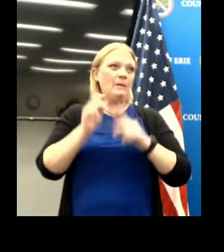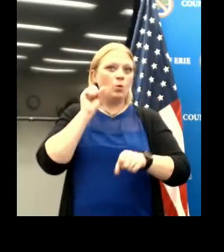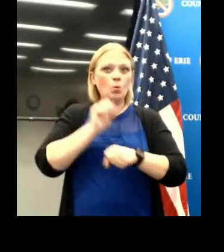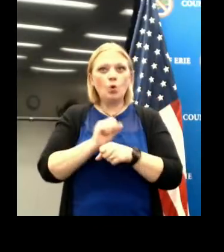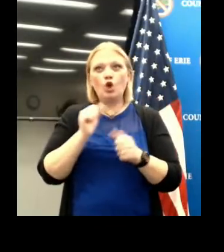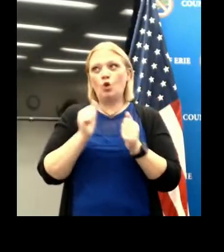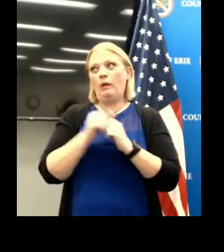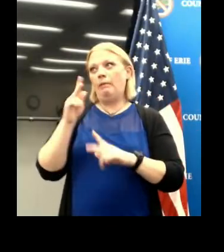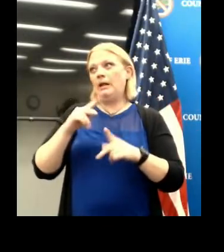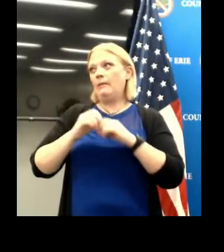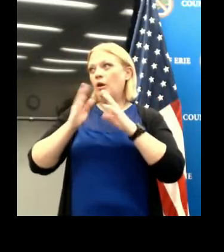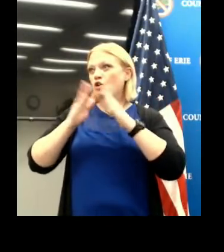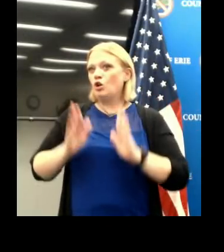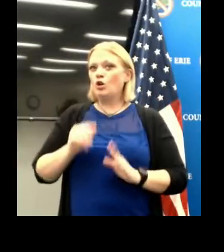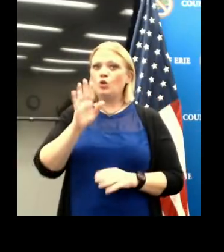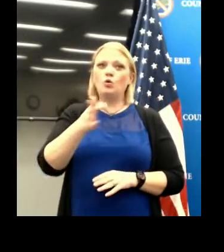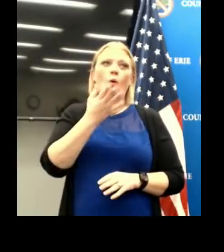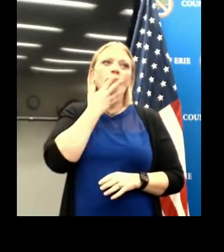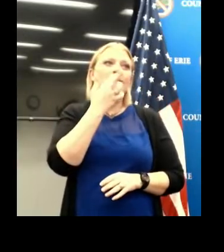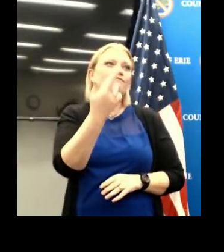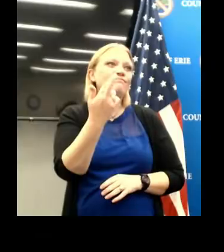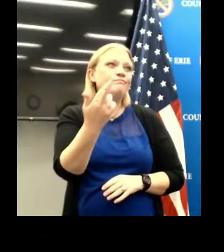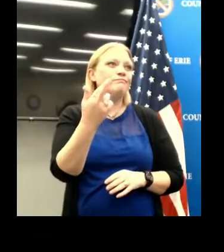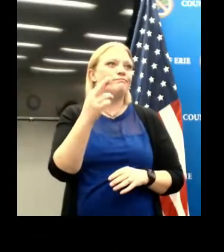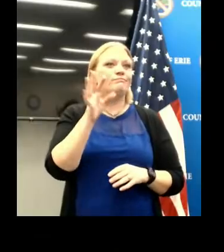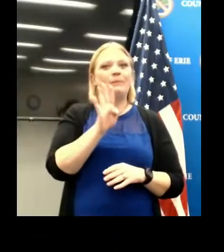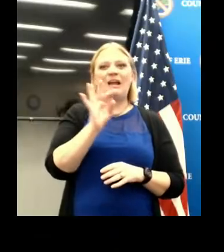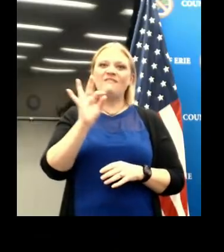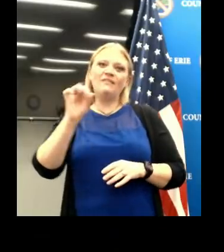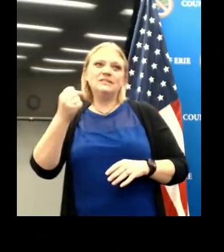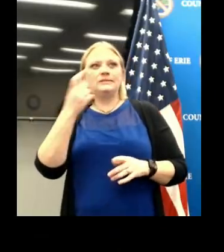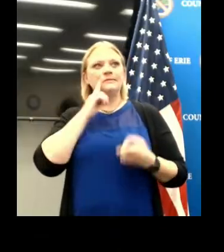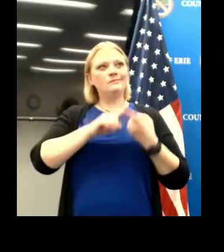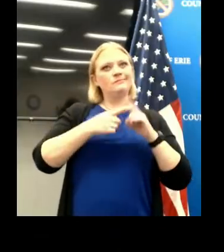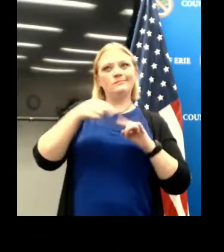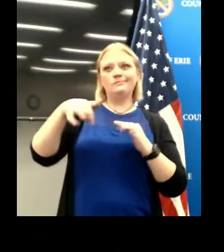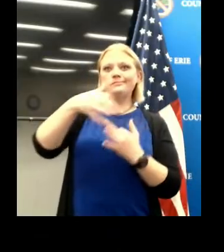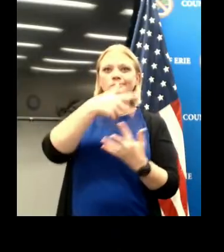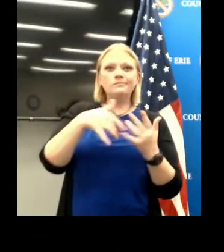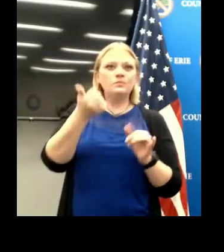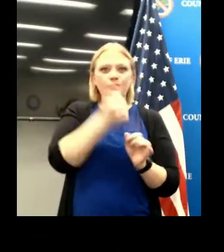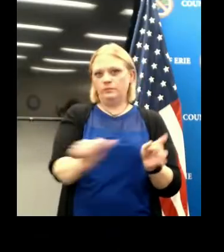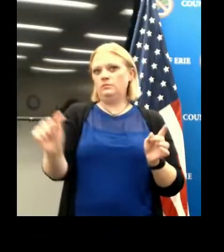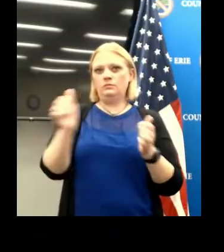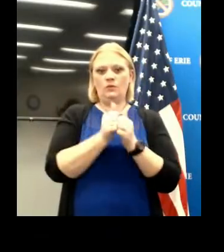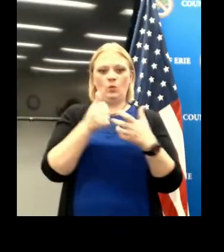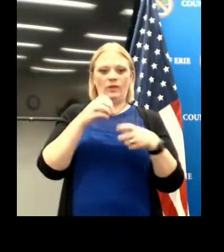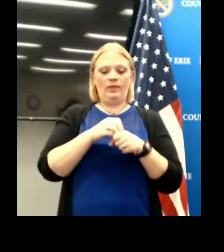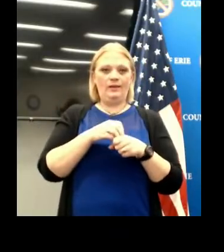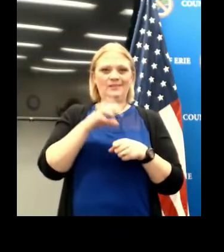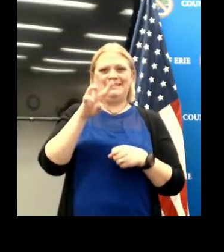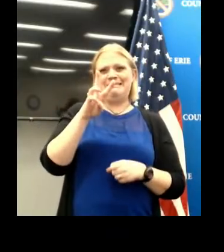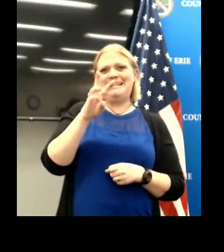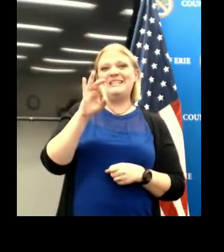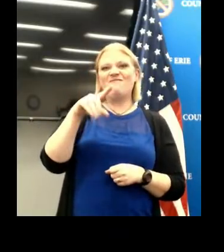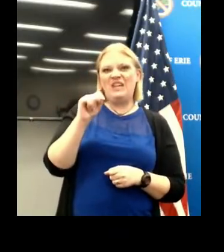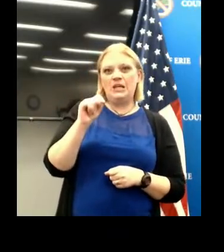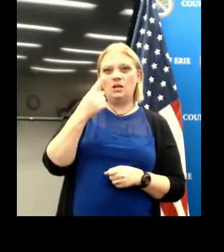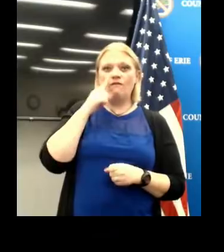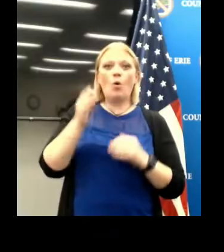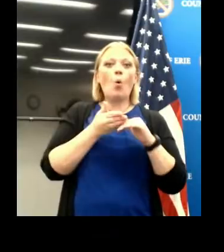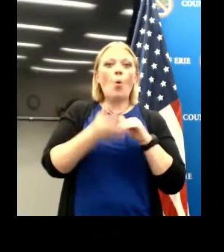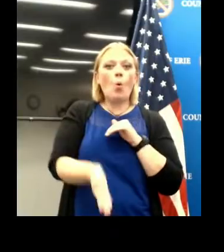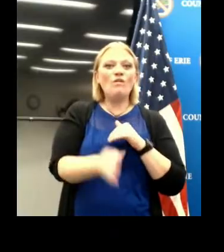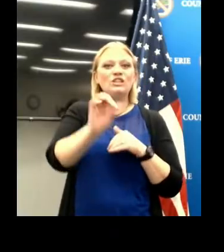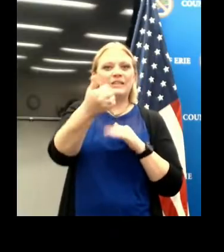closely with, your BFFs, your friends that you may have been close to for within 6 feet for more than 10 minutes,